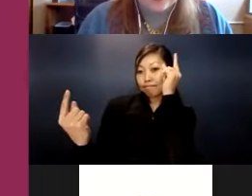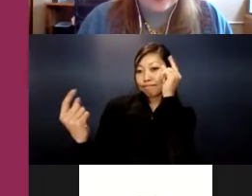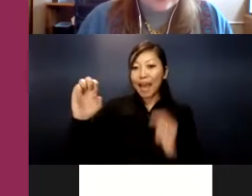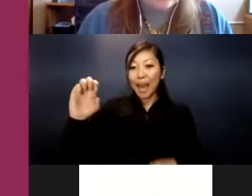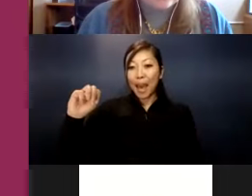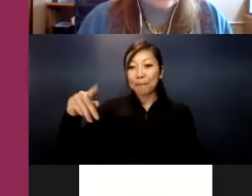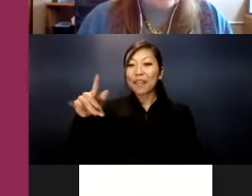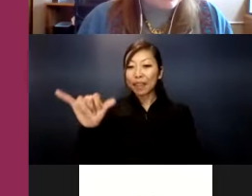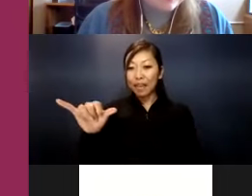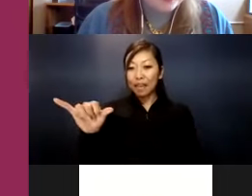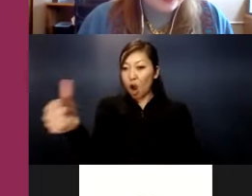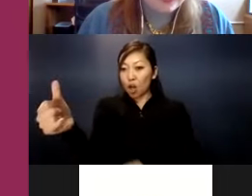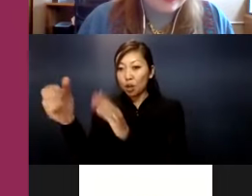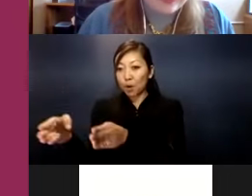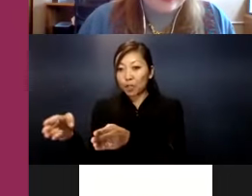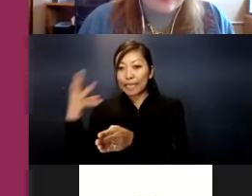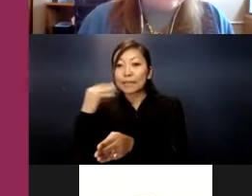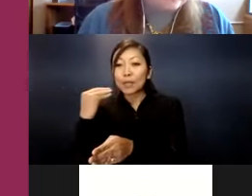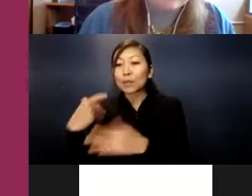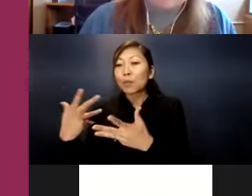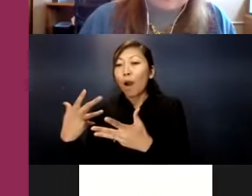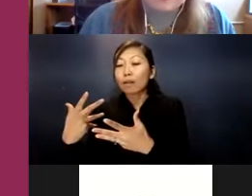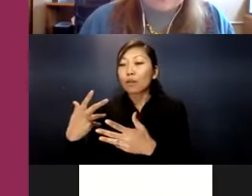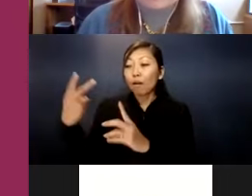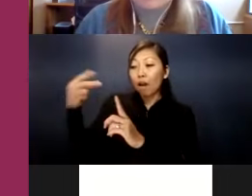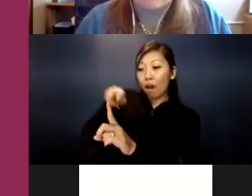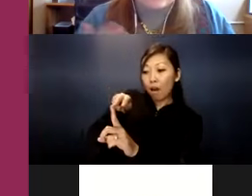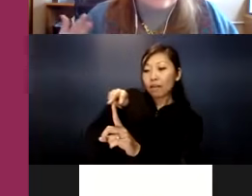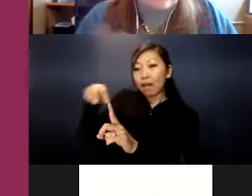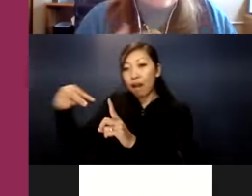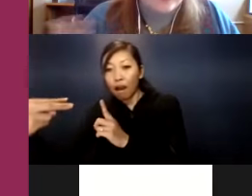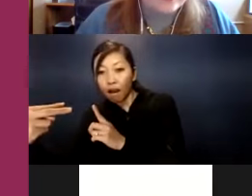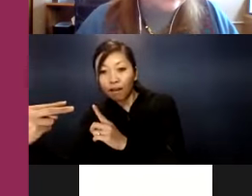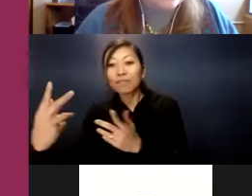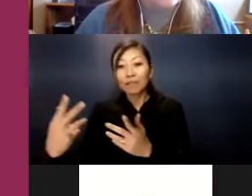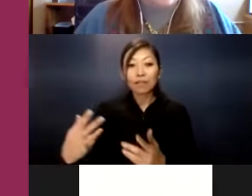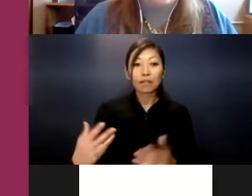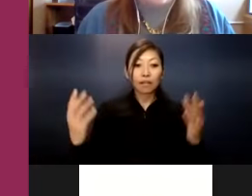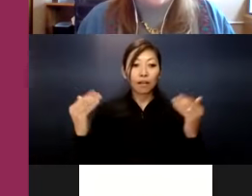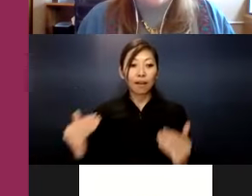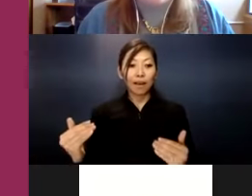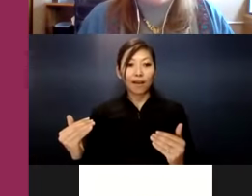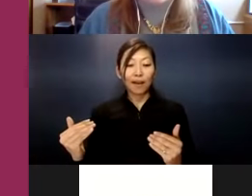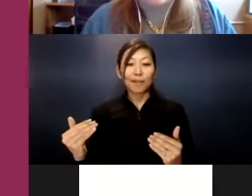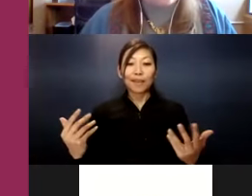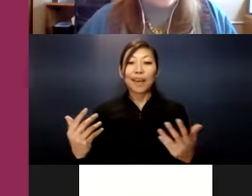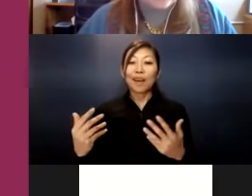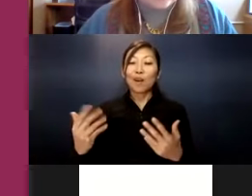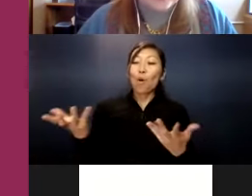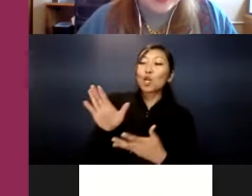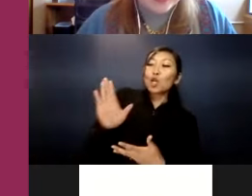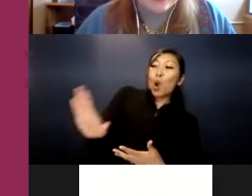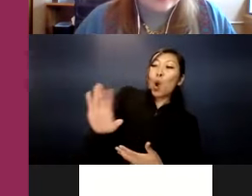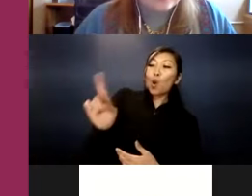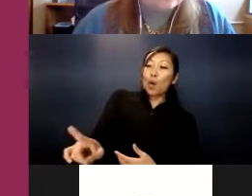want to know? Maybe they know all of this stuff and they have questions about something else entirely, something else